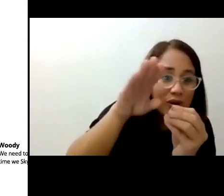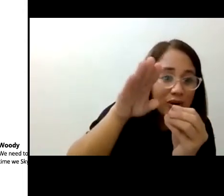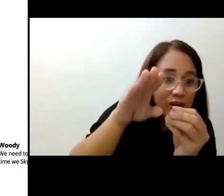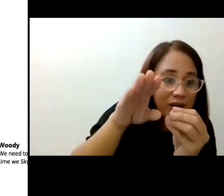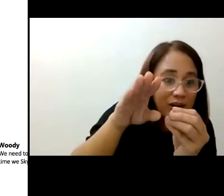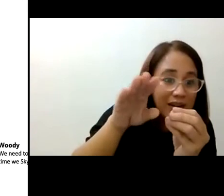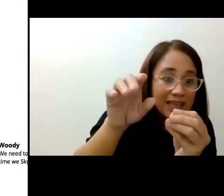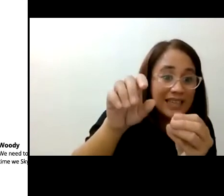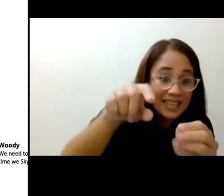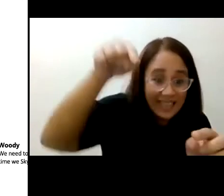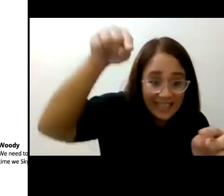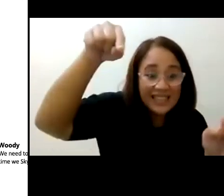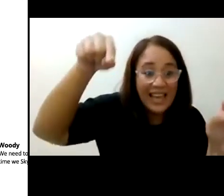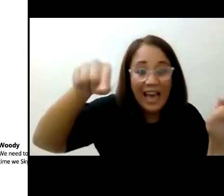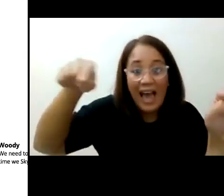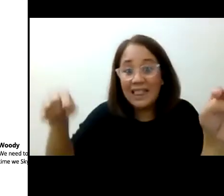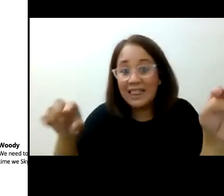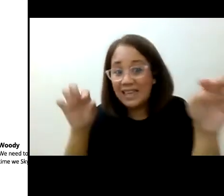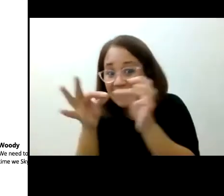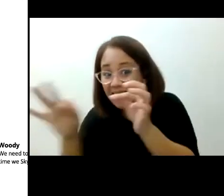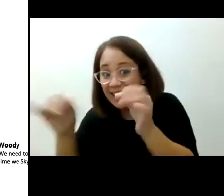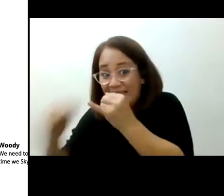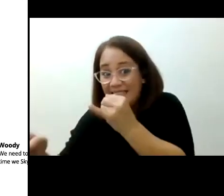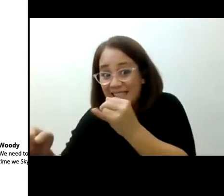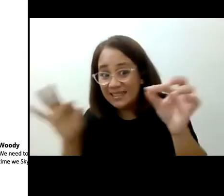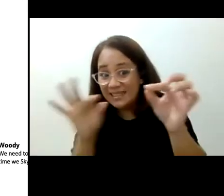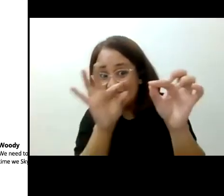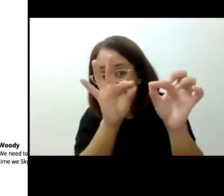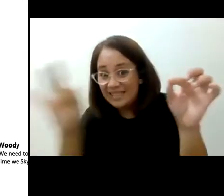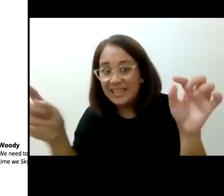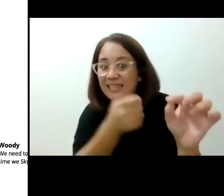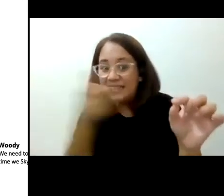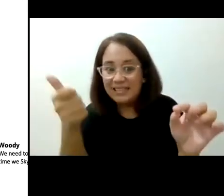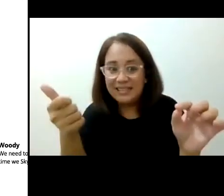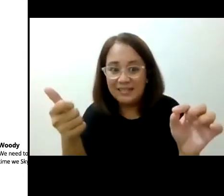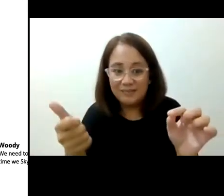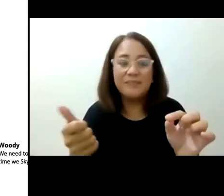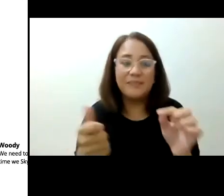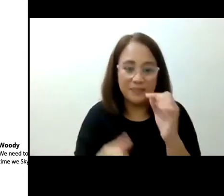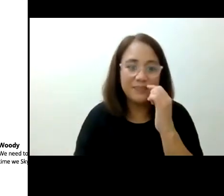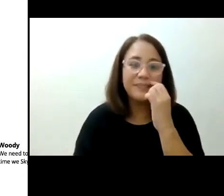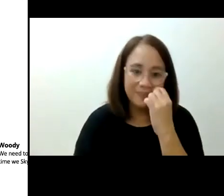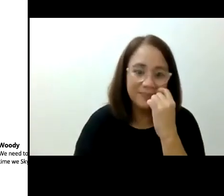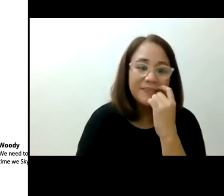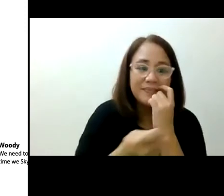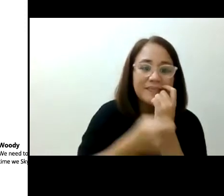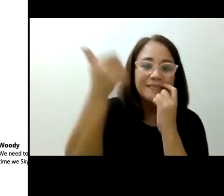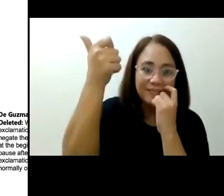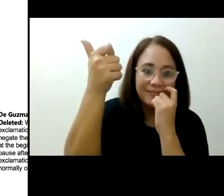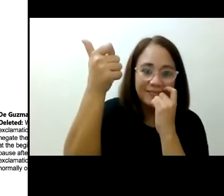Okay, yeah, delete all of that part, all the way down to yes.